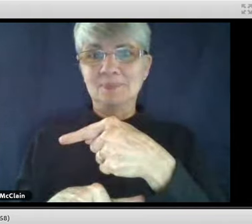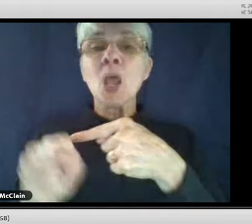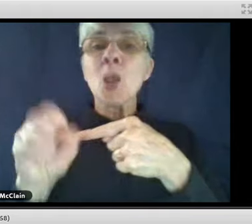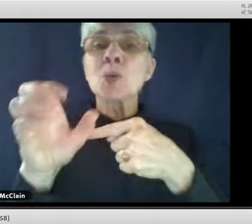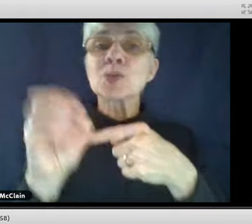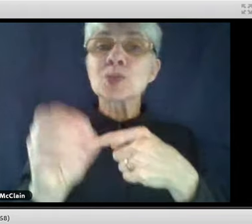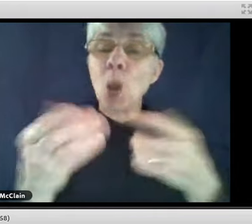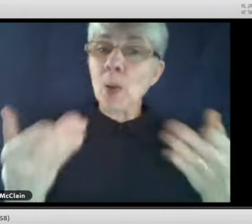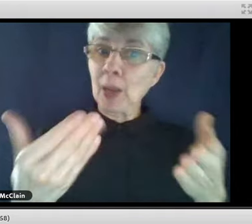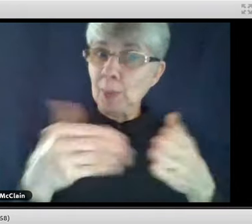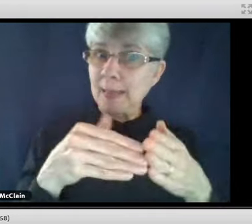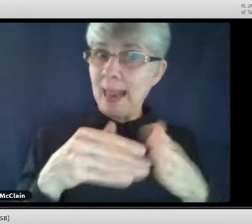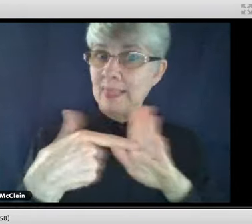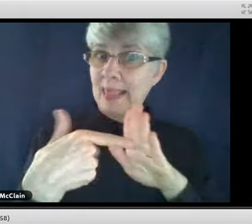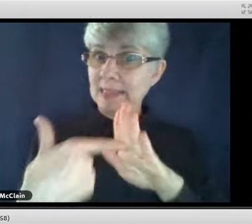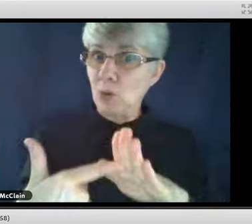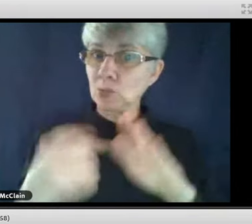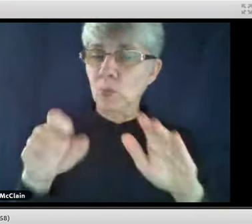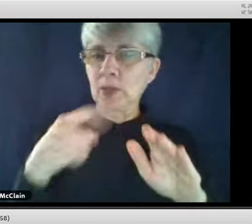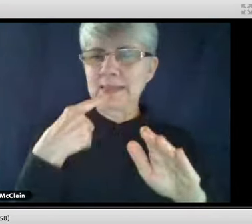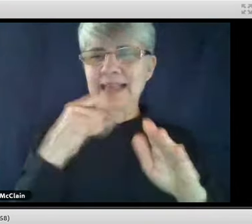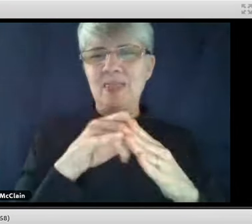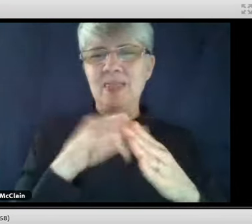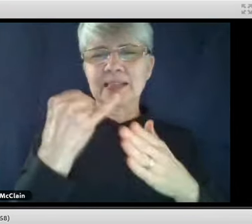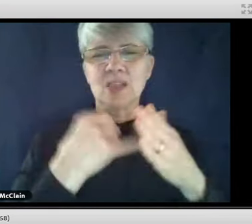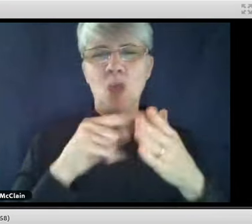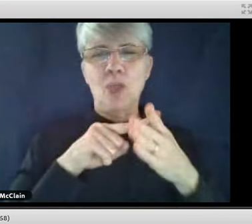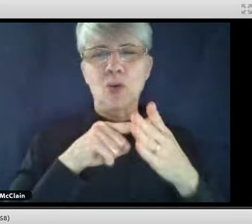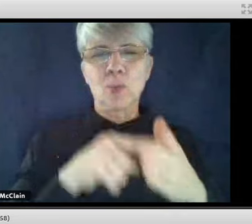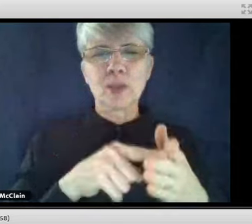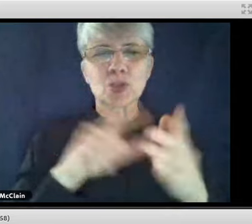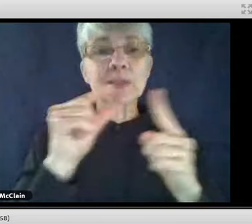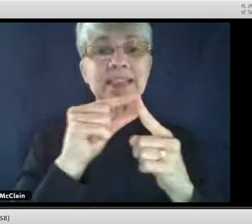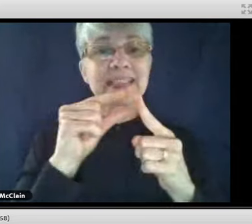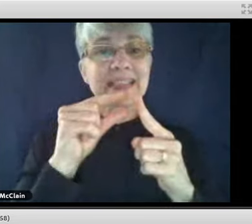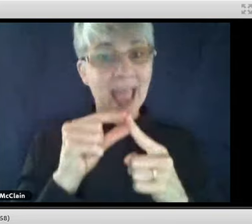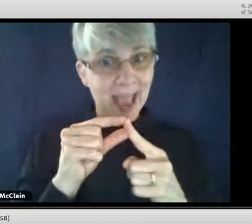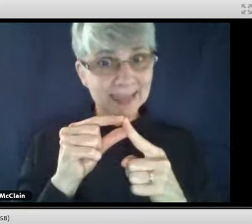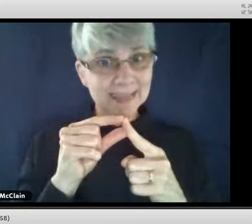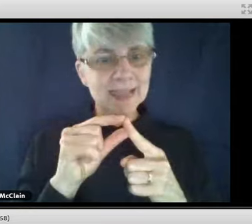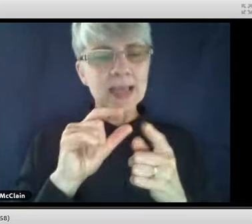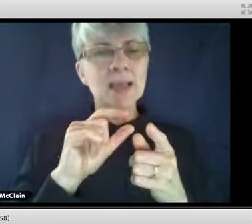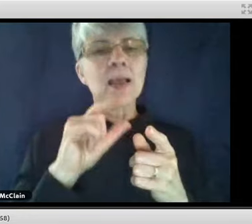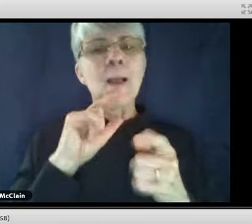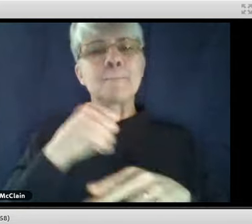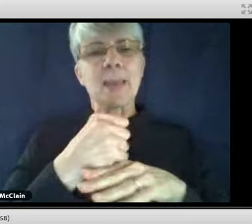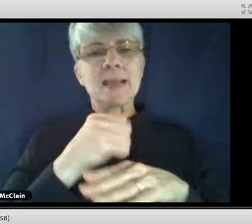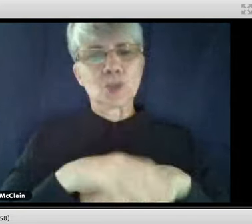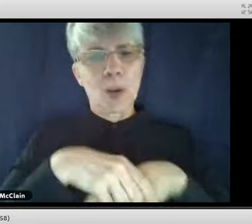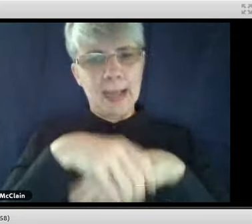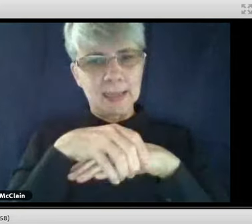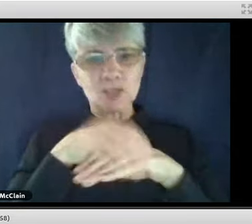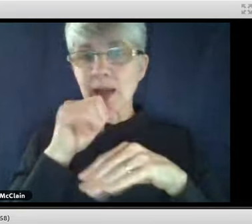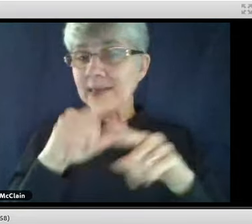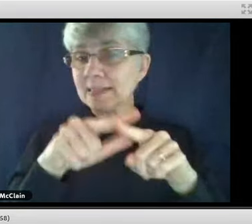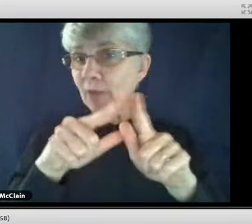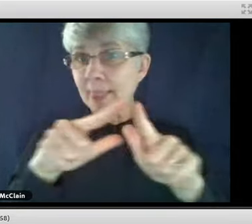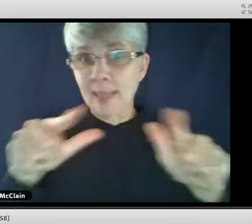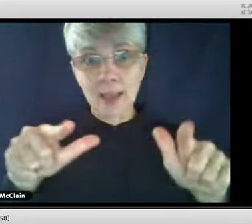So here at the expression level, we could say this is the author's original text in English. Hey, it's still in English, right? This is not a different language.